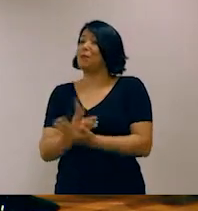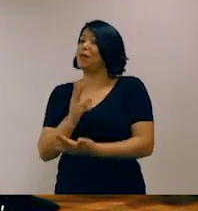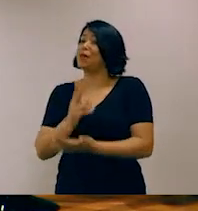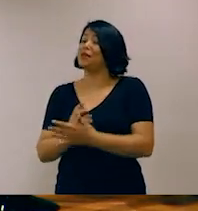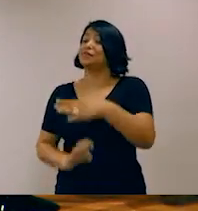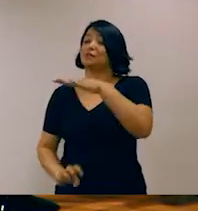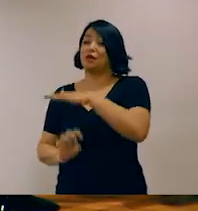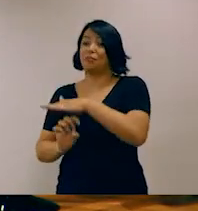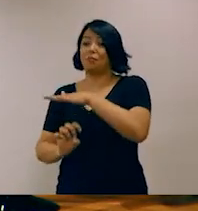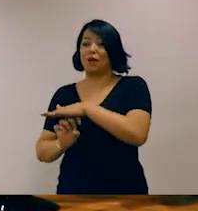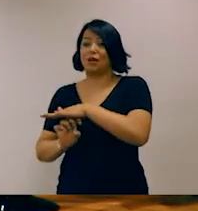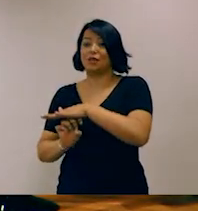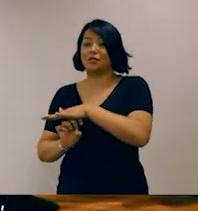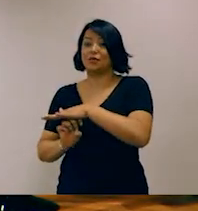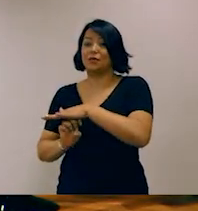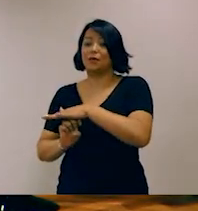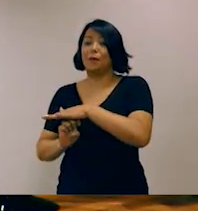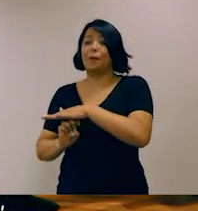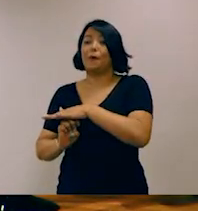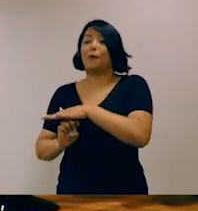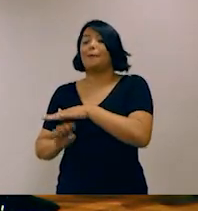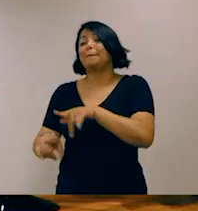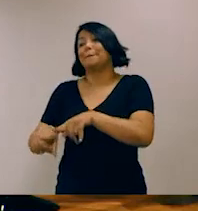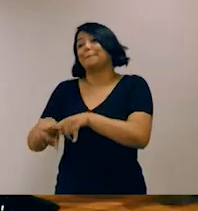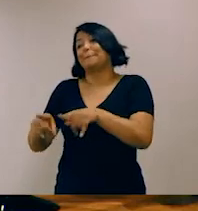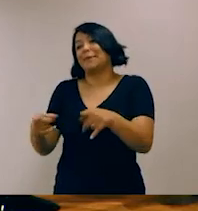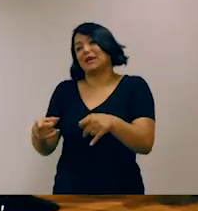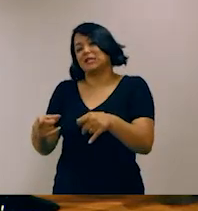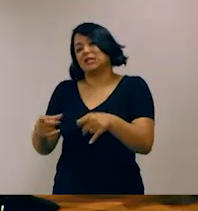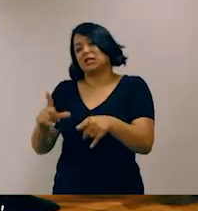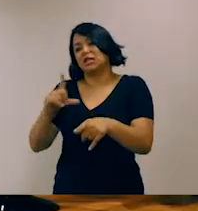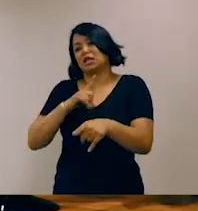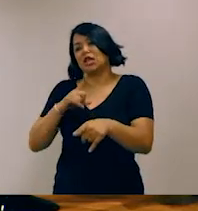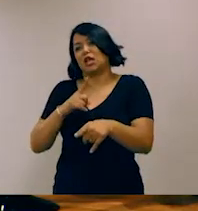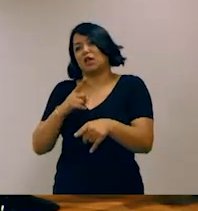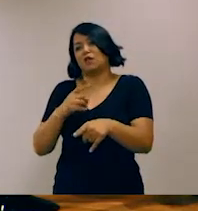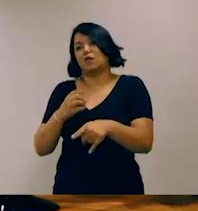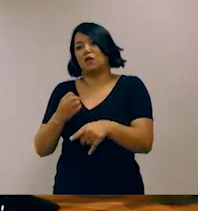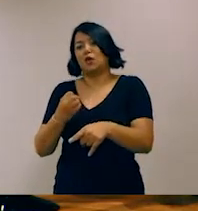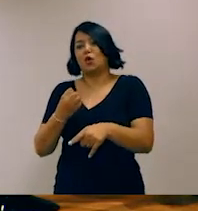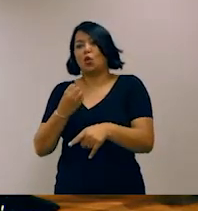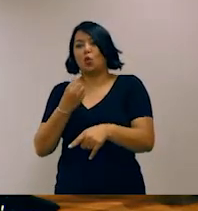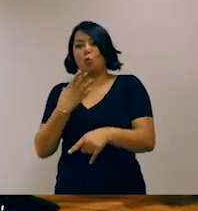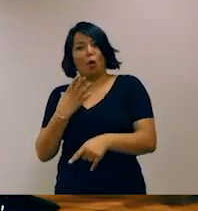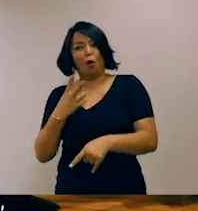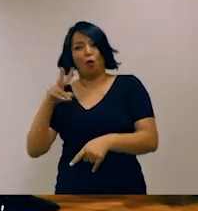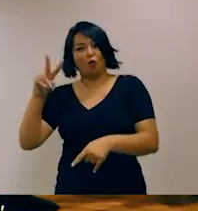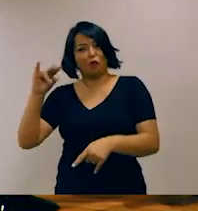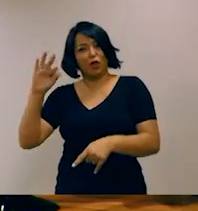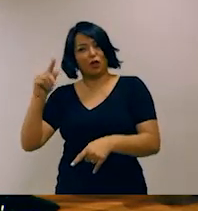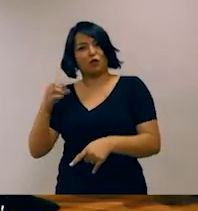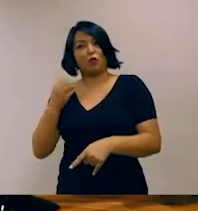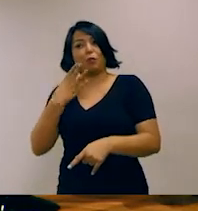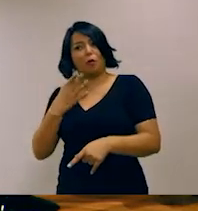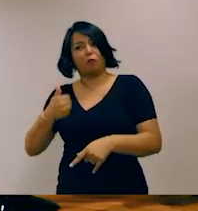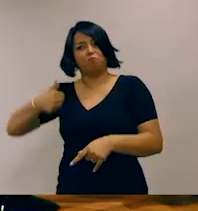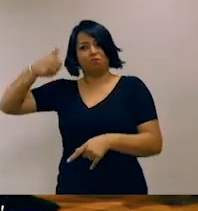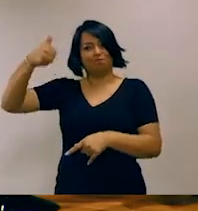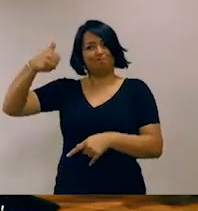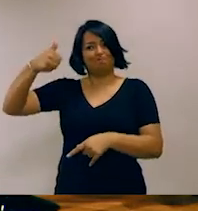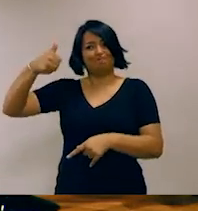same producers, but in a specific case, which is the X-Men Phoenix,